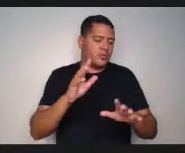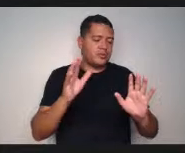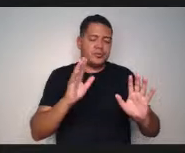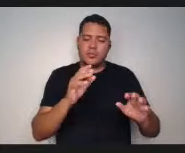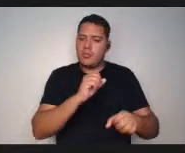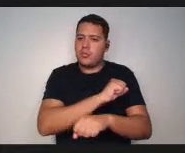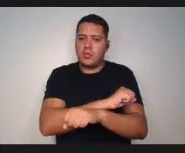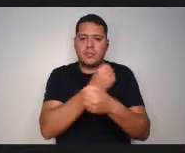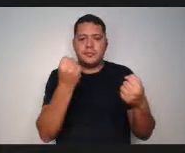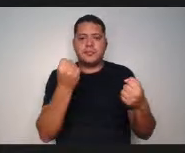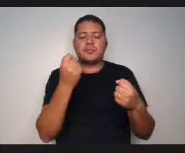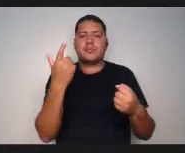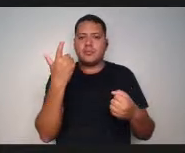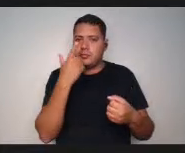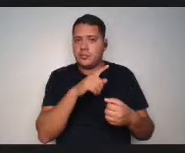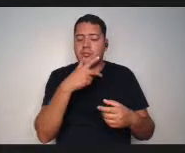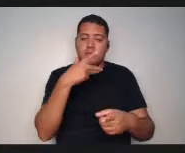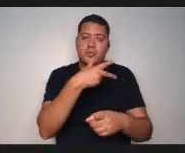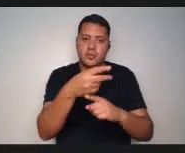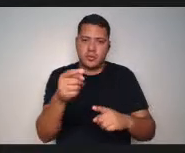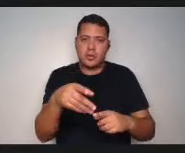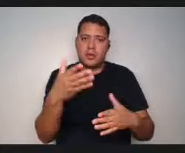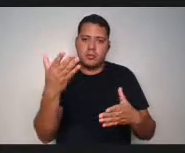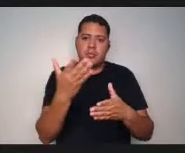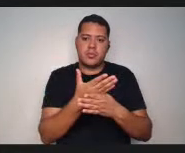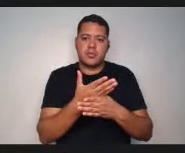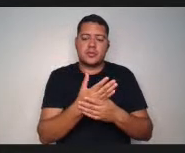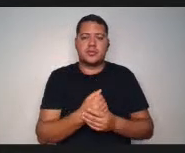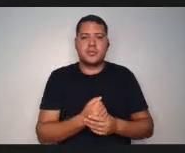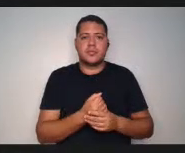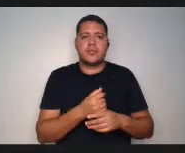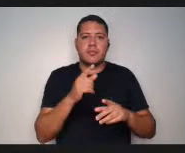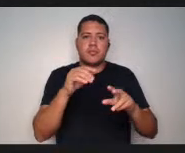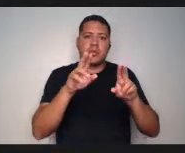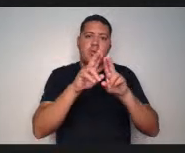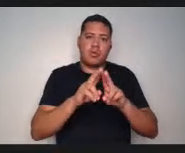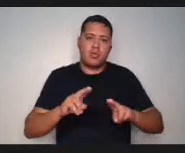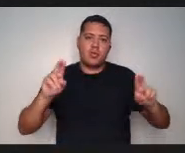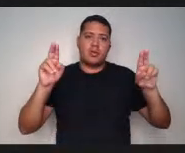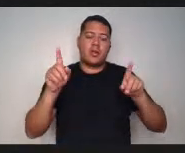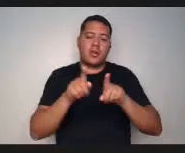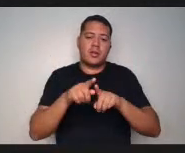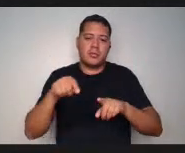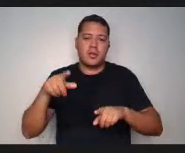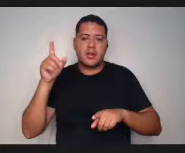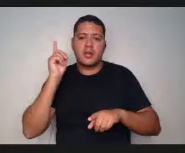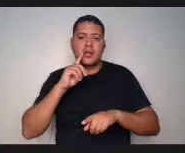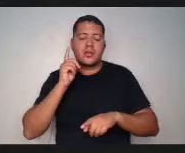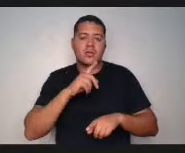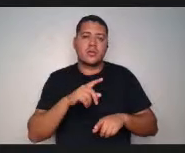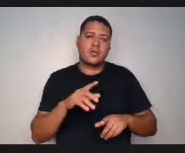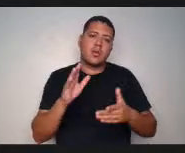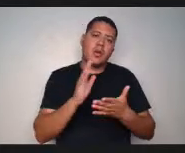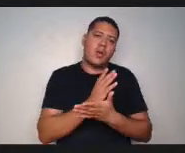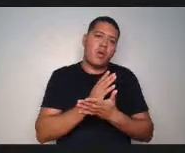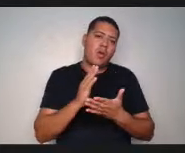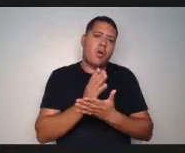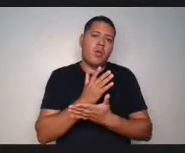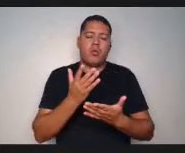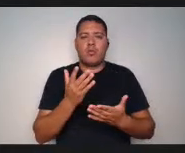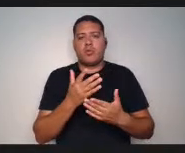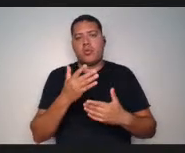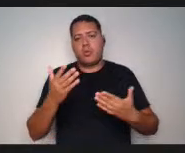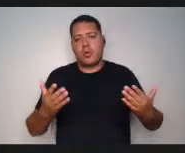University of Chicago graduate employees also won 2 weeks paid sick leave, mental health